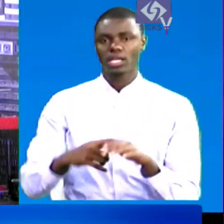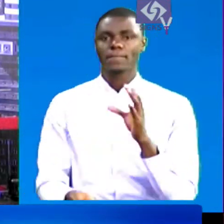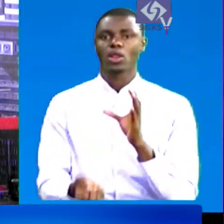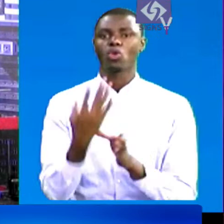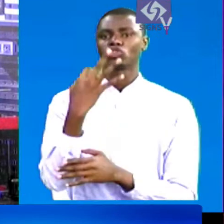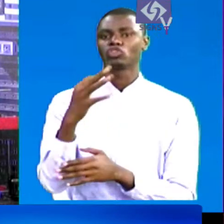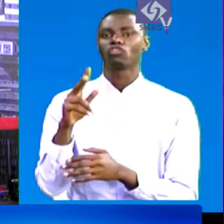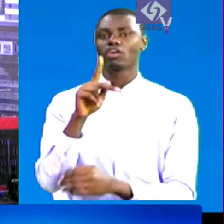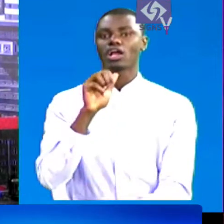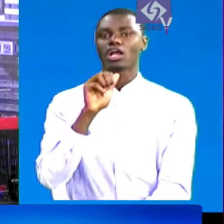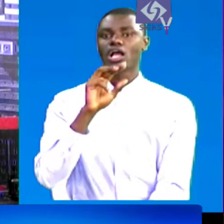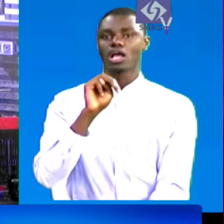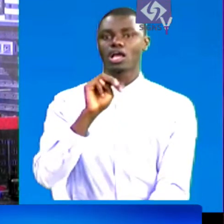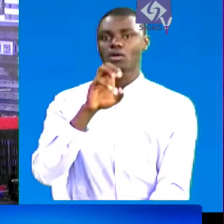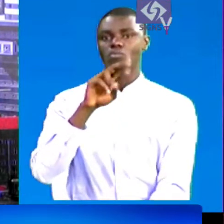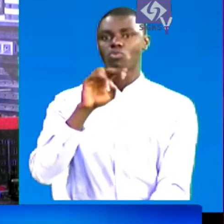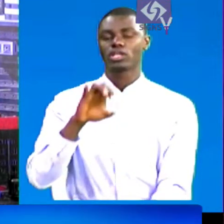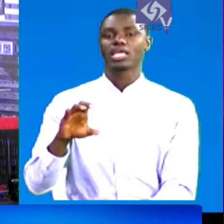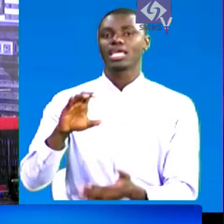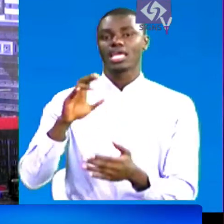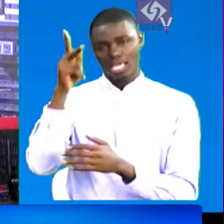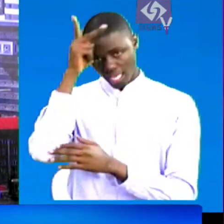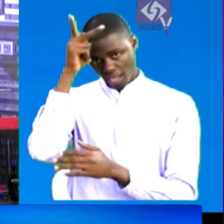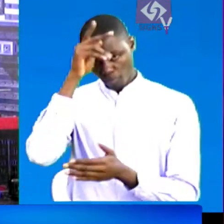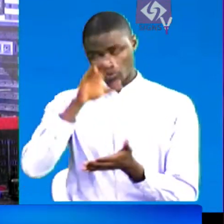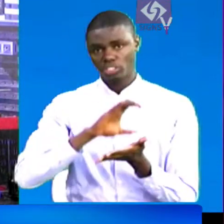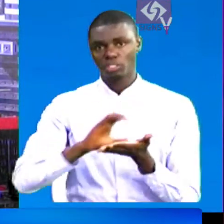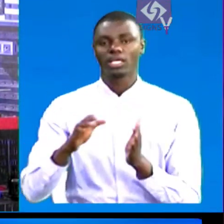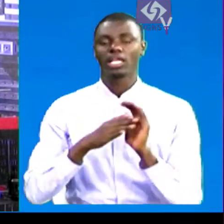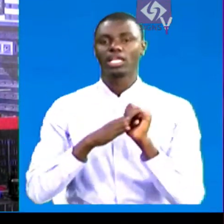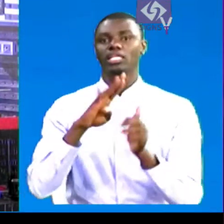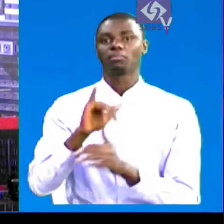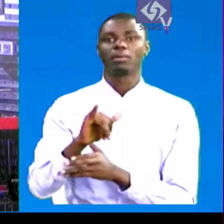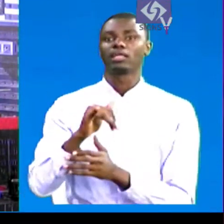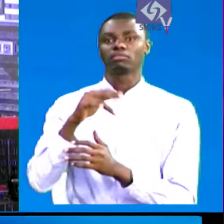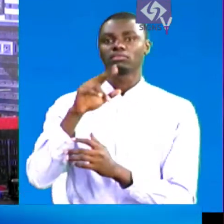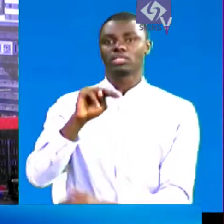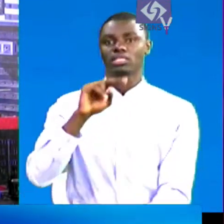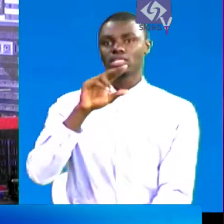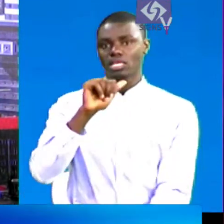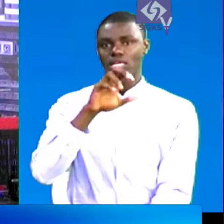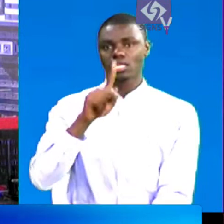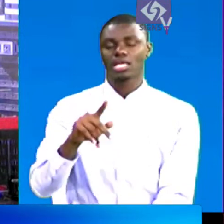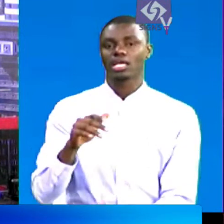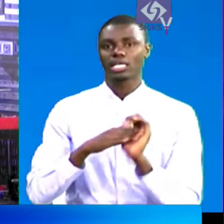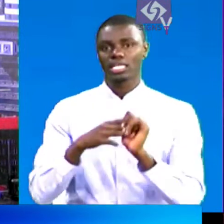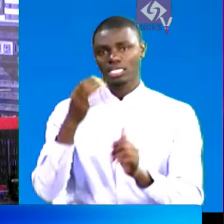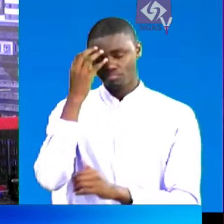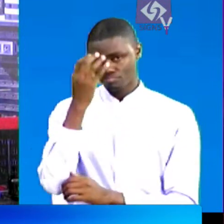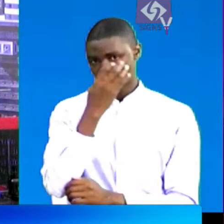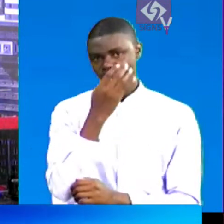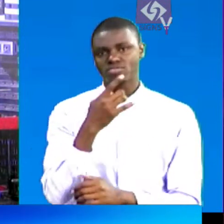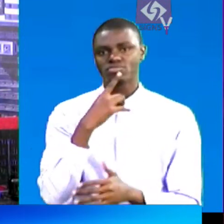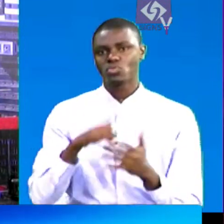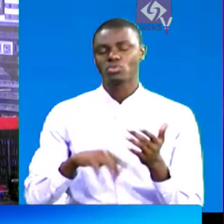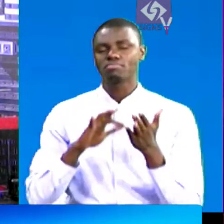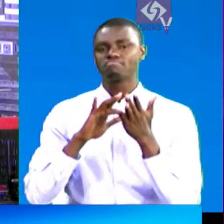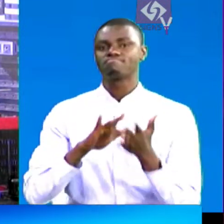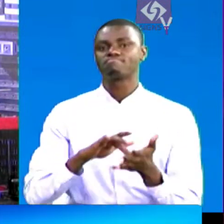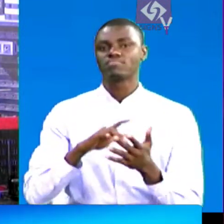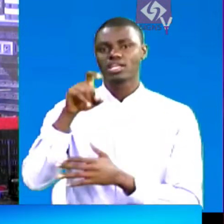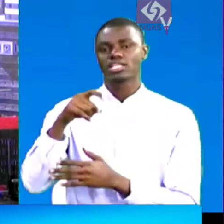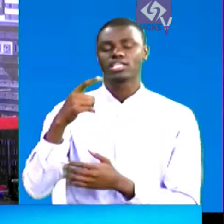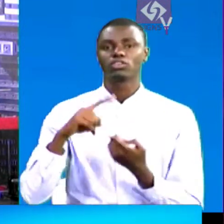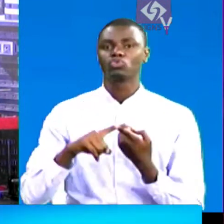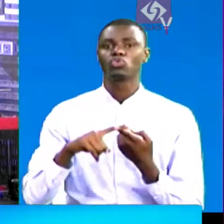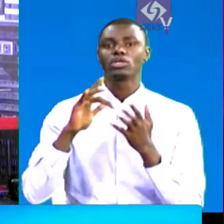of Kamwene Kiambu chapter led by NAK Kenya party leader Martha Karua, they stressed the essential need to